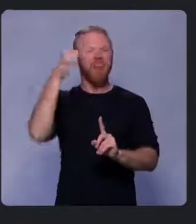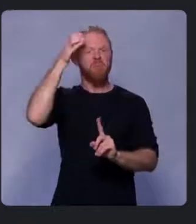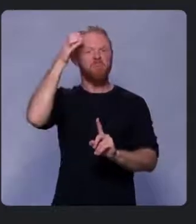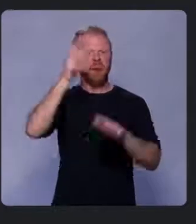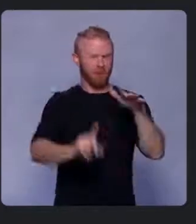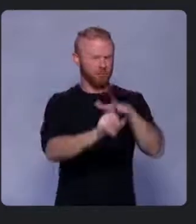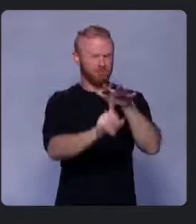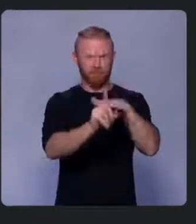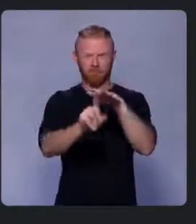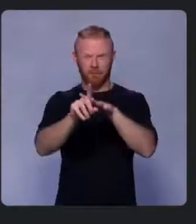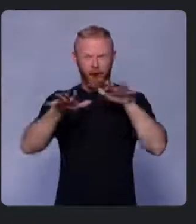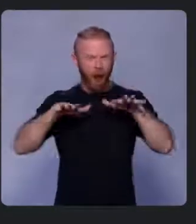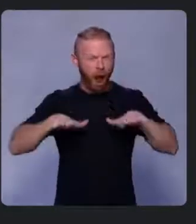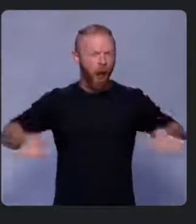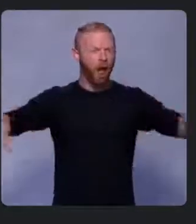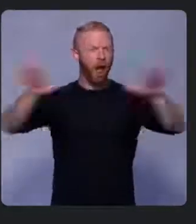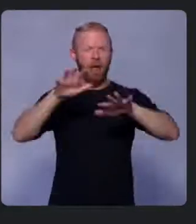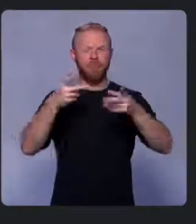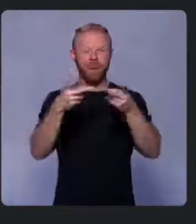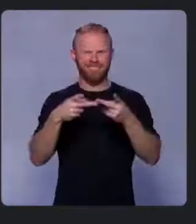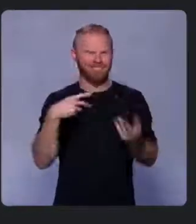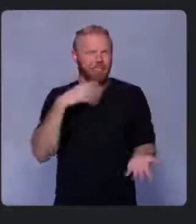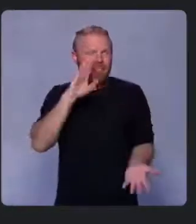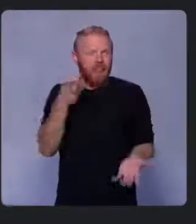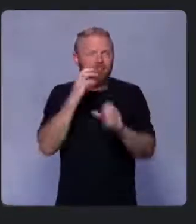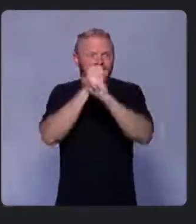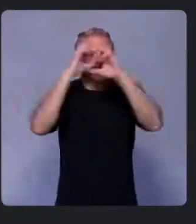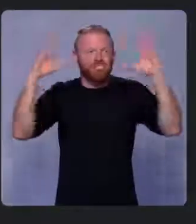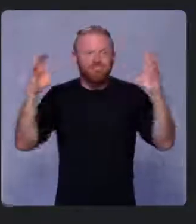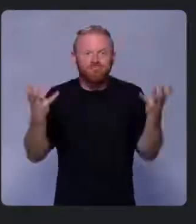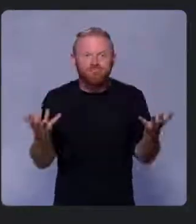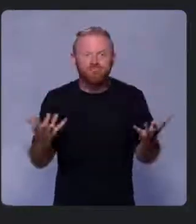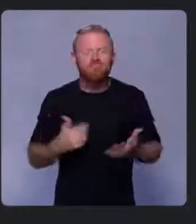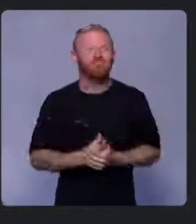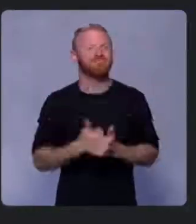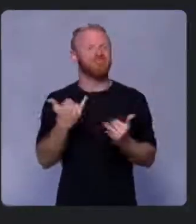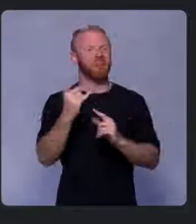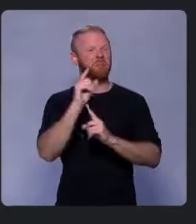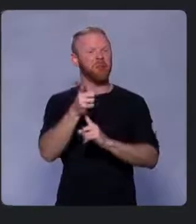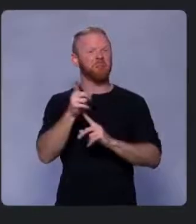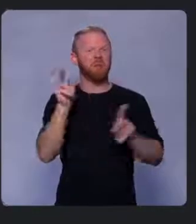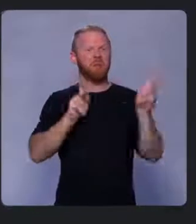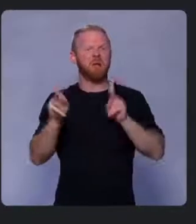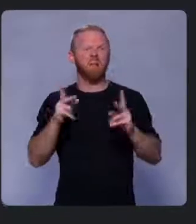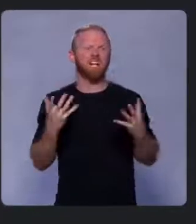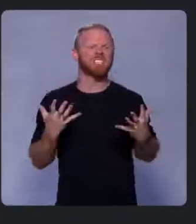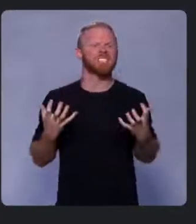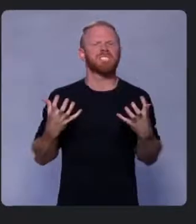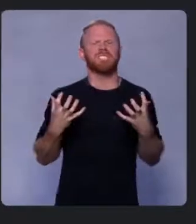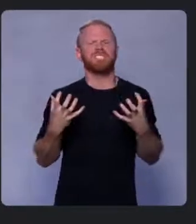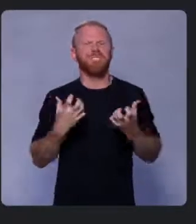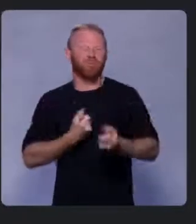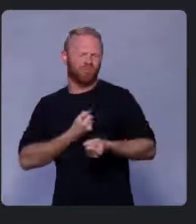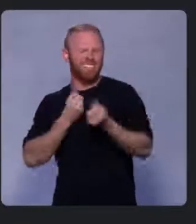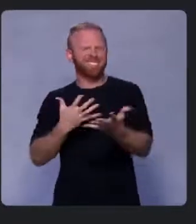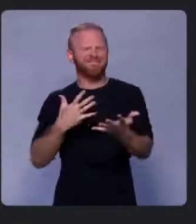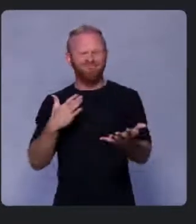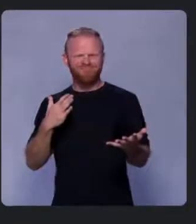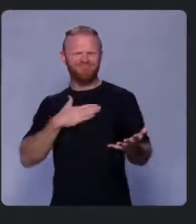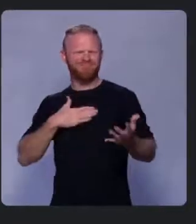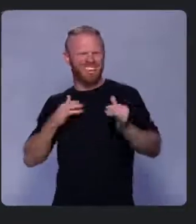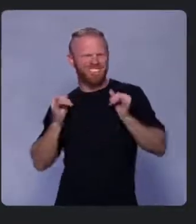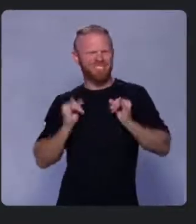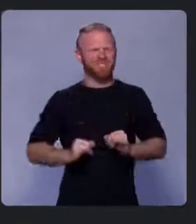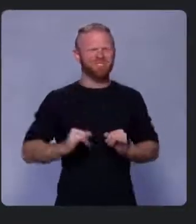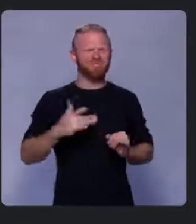in places that we never imagined. It's also a moment where people are yearning to express their individuality